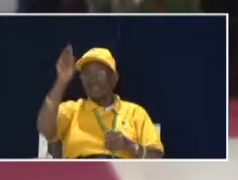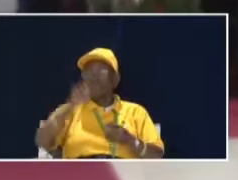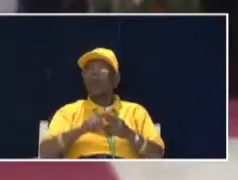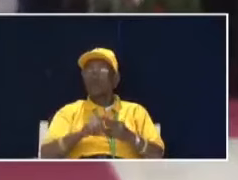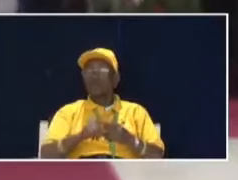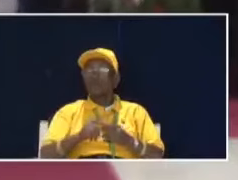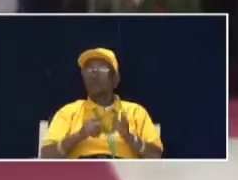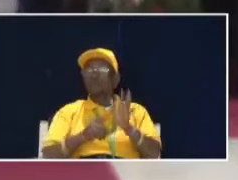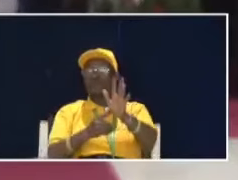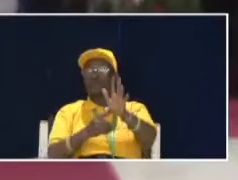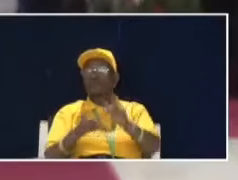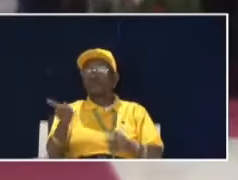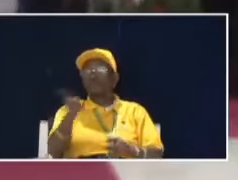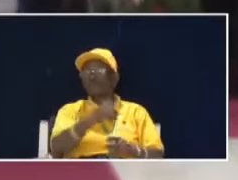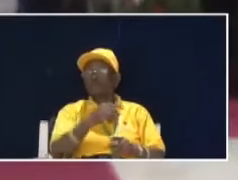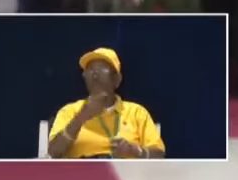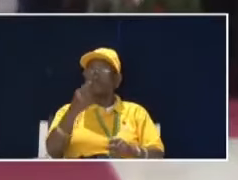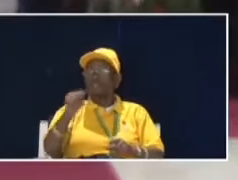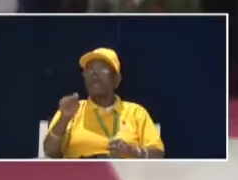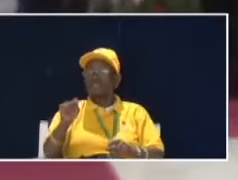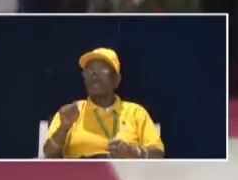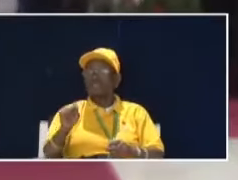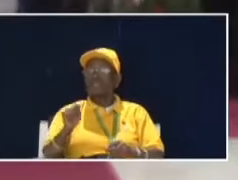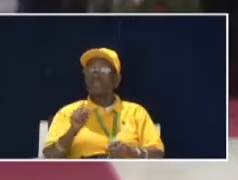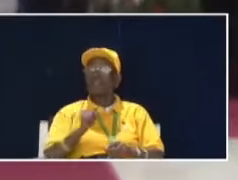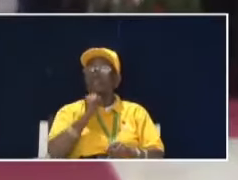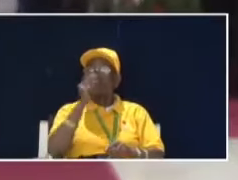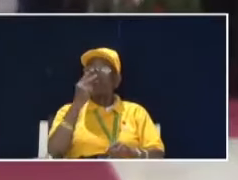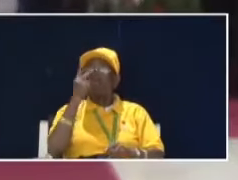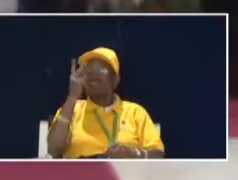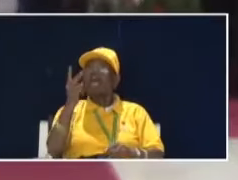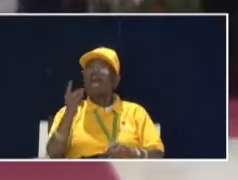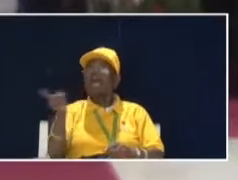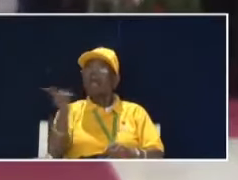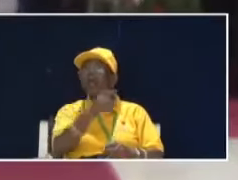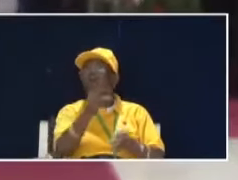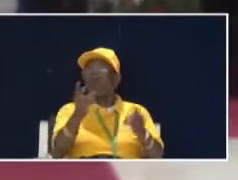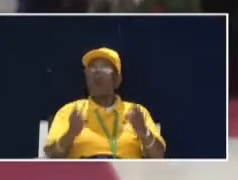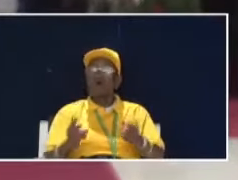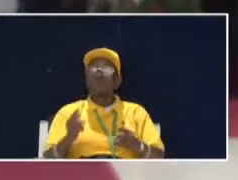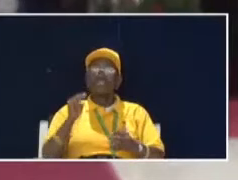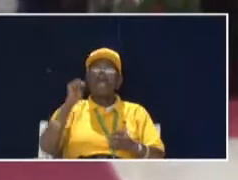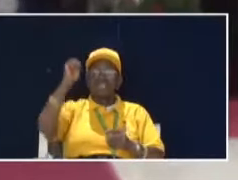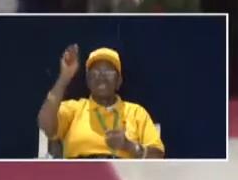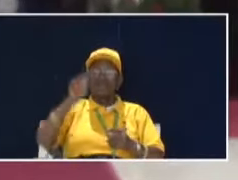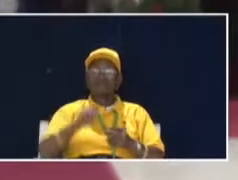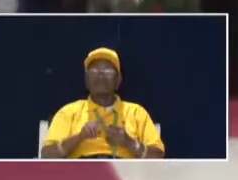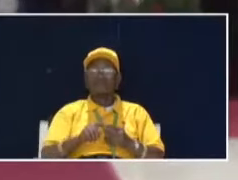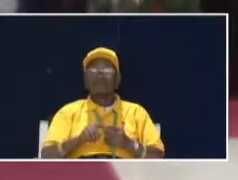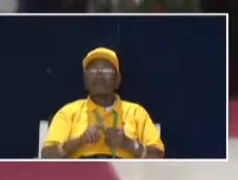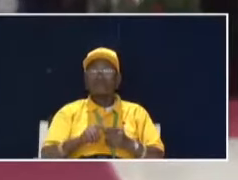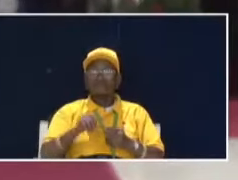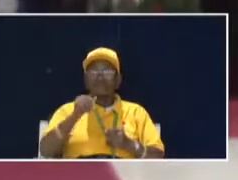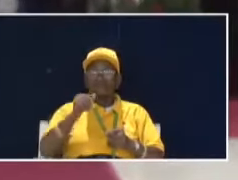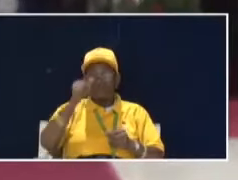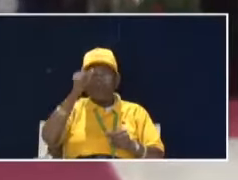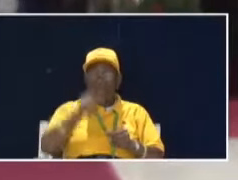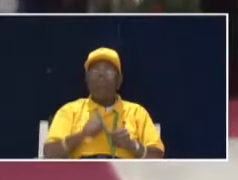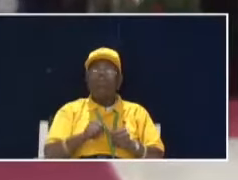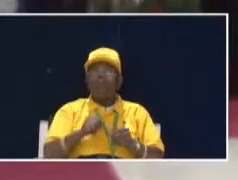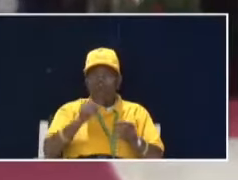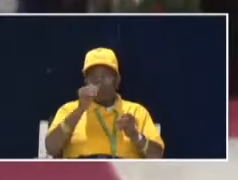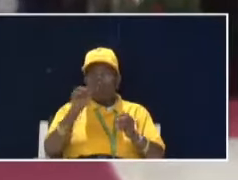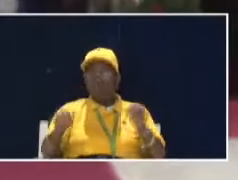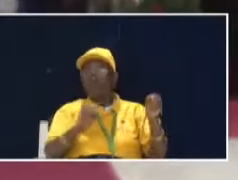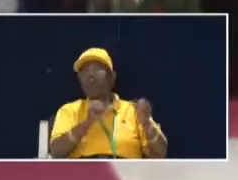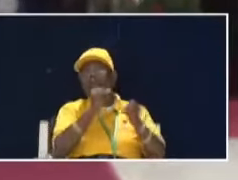You want Him to remember all your years of captivity and put an end to it? You want